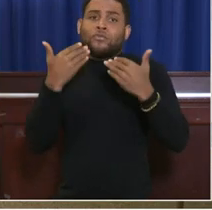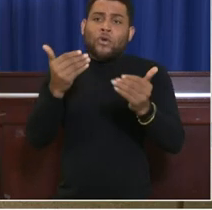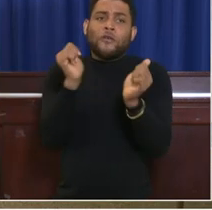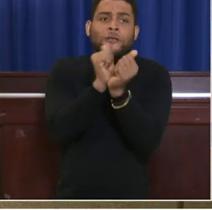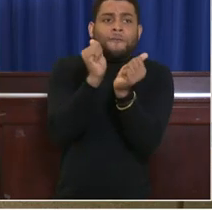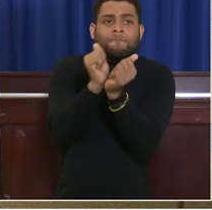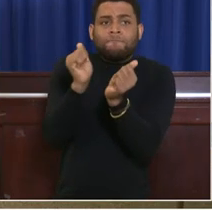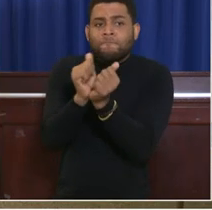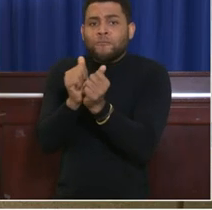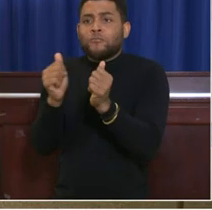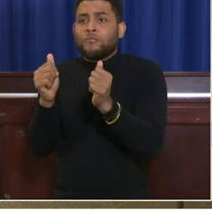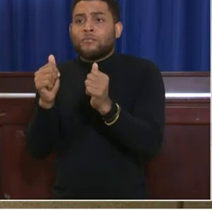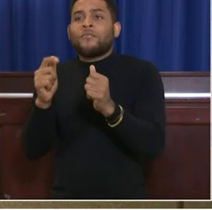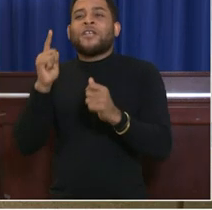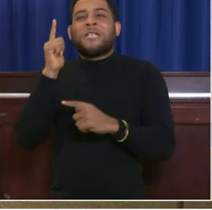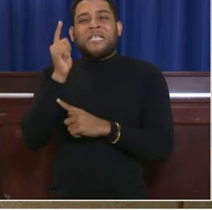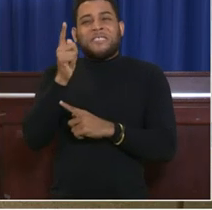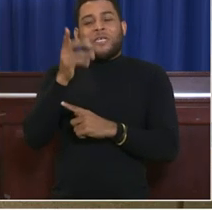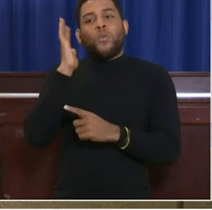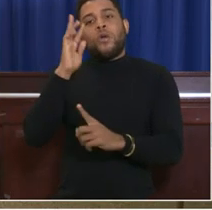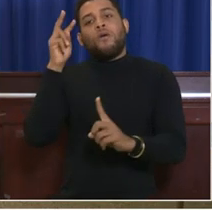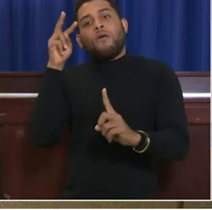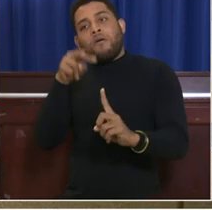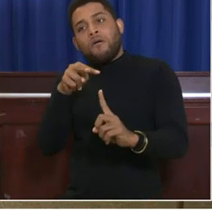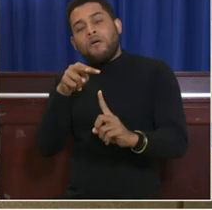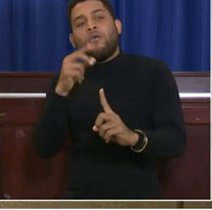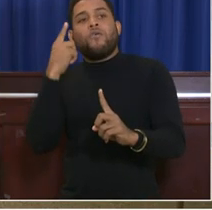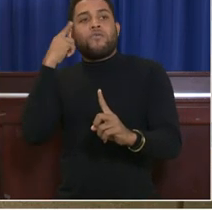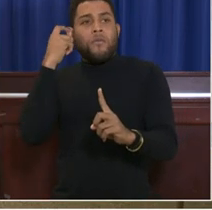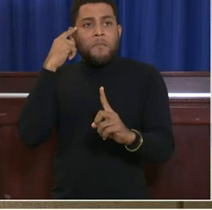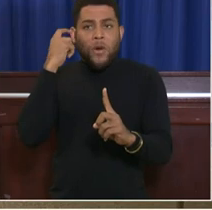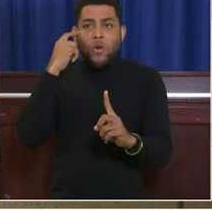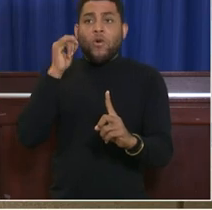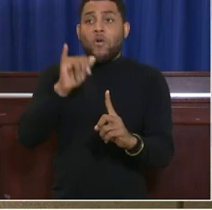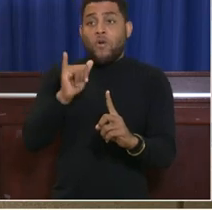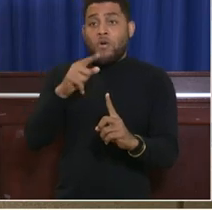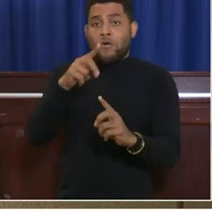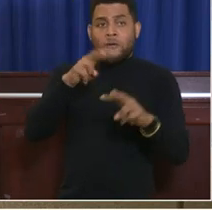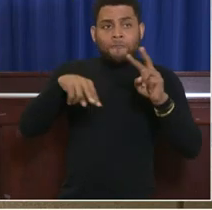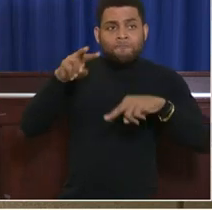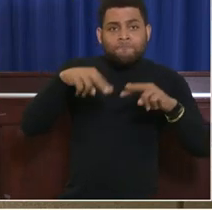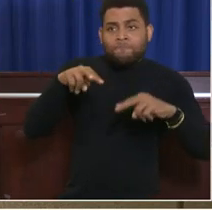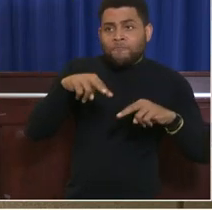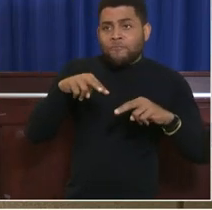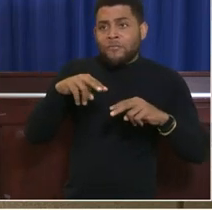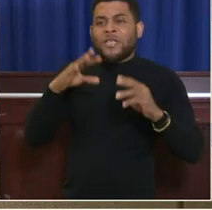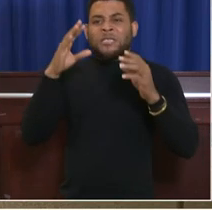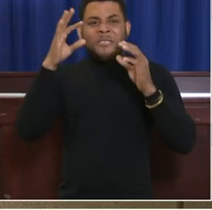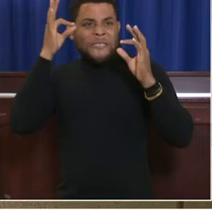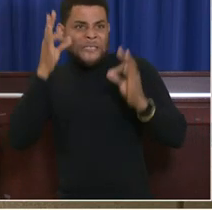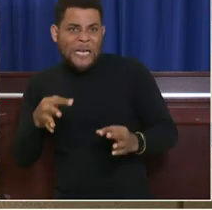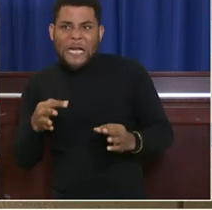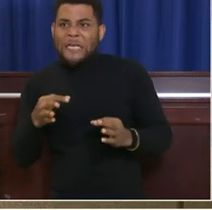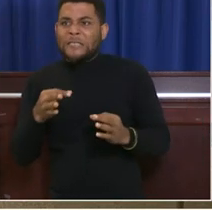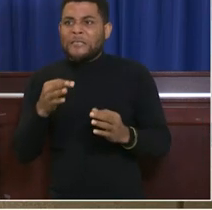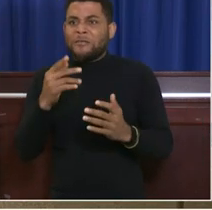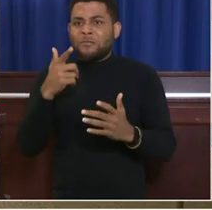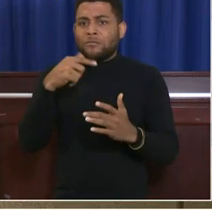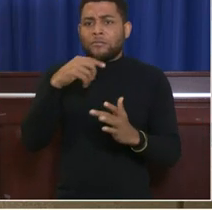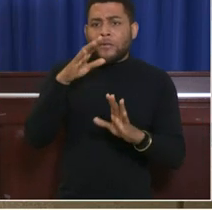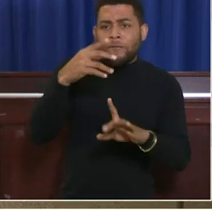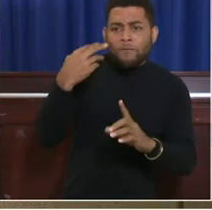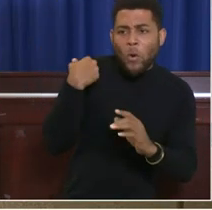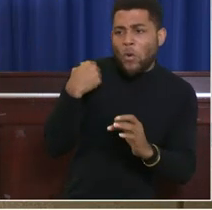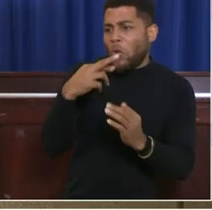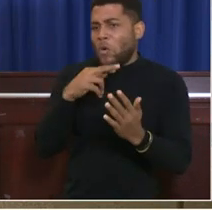I get the logic of that system. We're happy to do that investigation and to look at the cases that in a lot of other jurisdictions would never make it to a prosecutor's